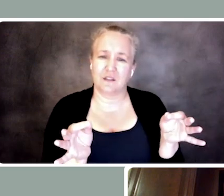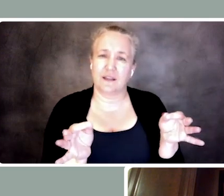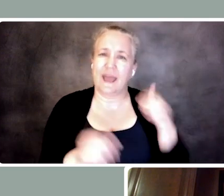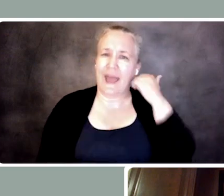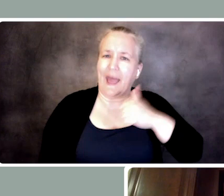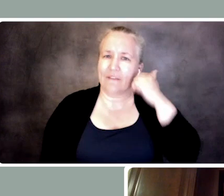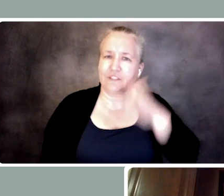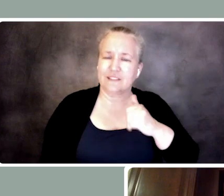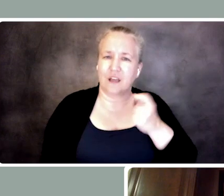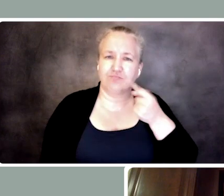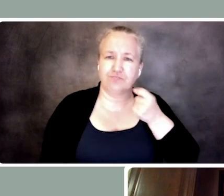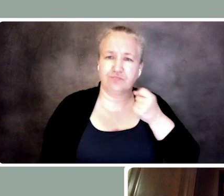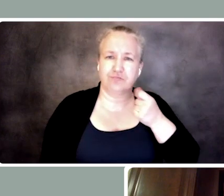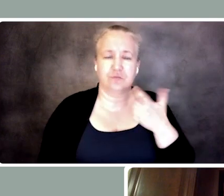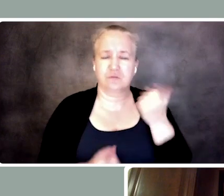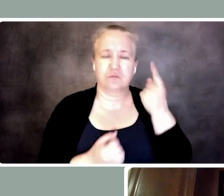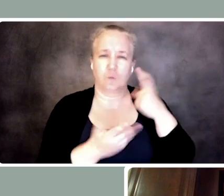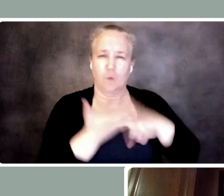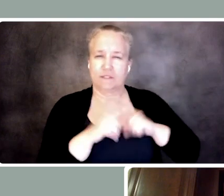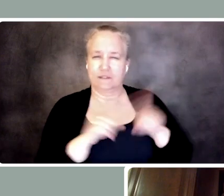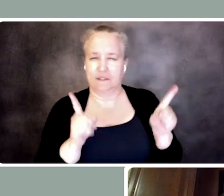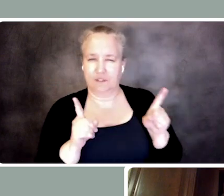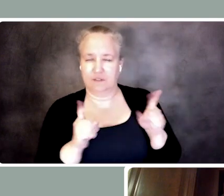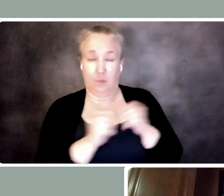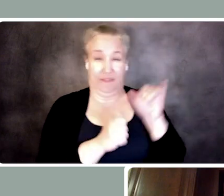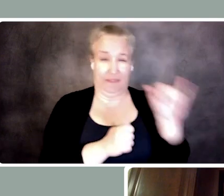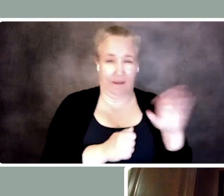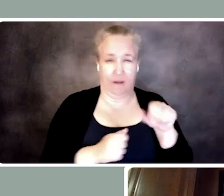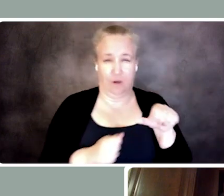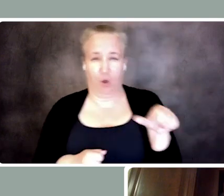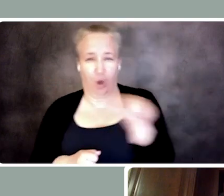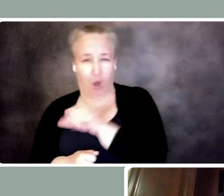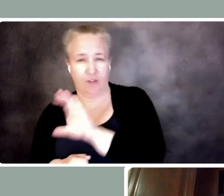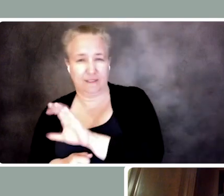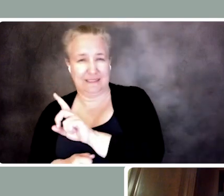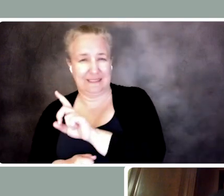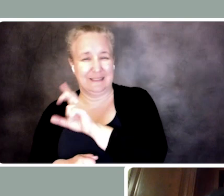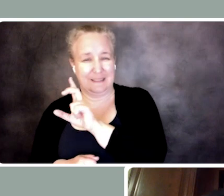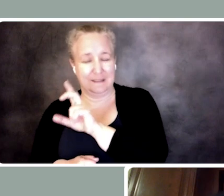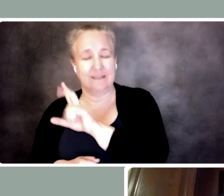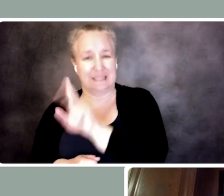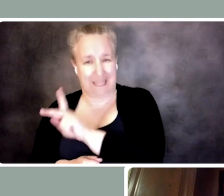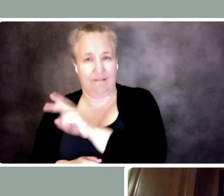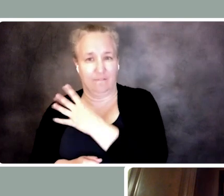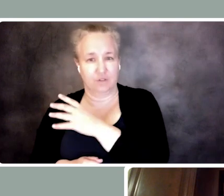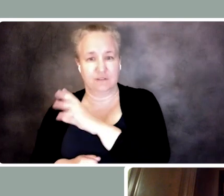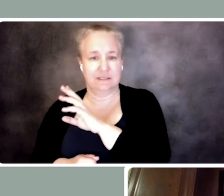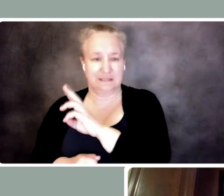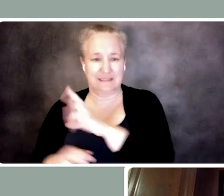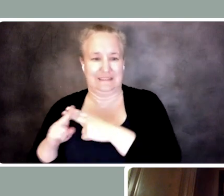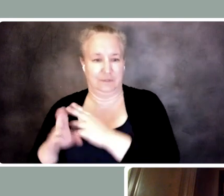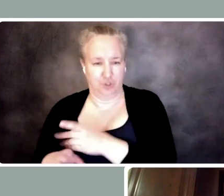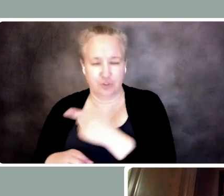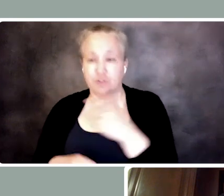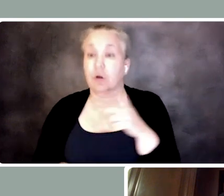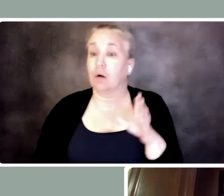day, and what is the difference there between that and other CDK4/6 inhibitors? Right. So, if you